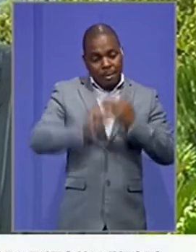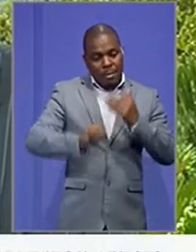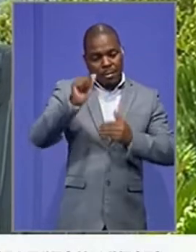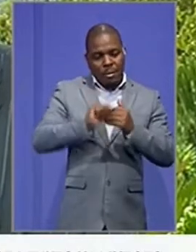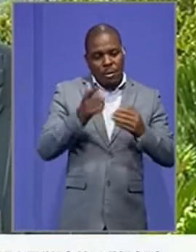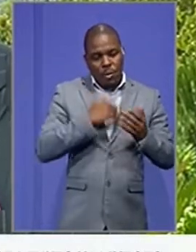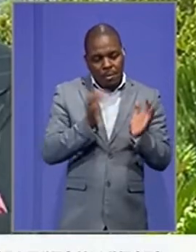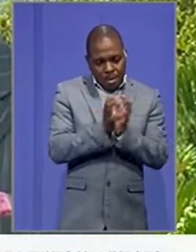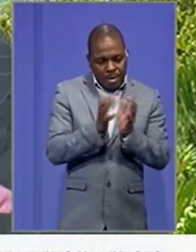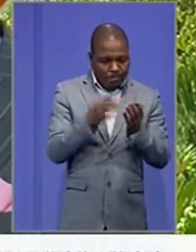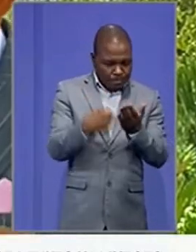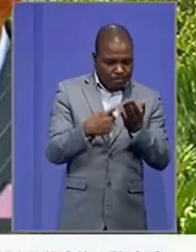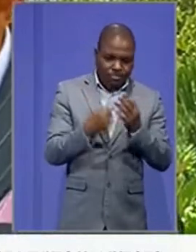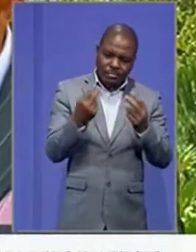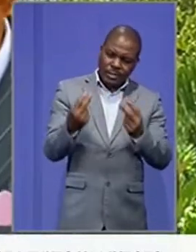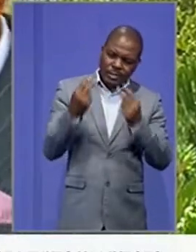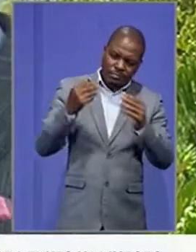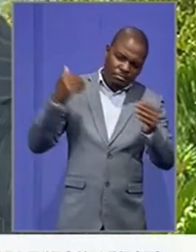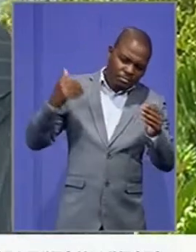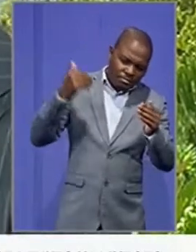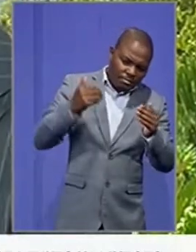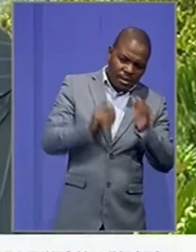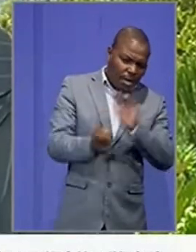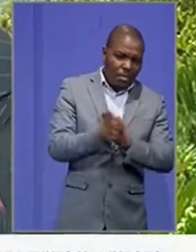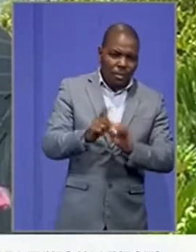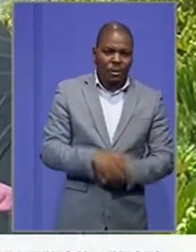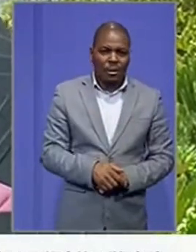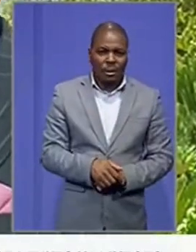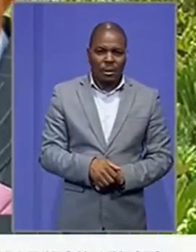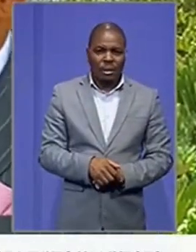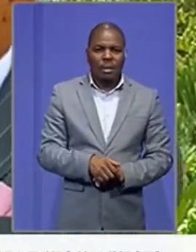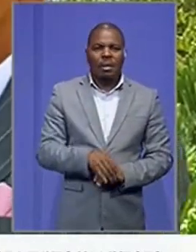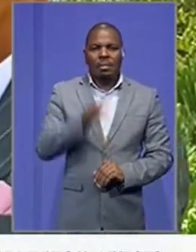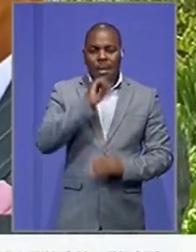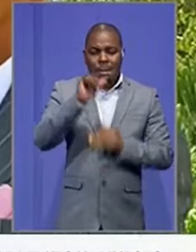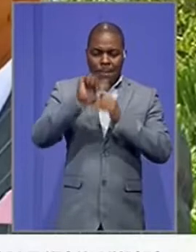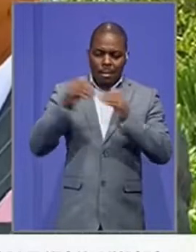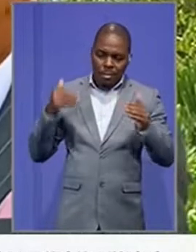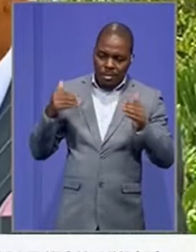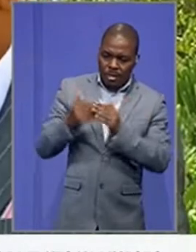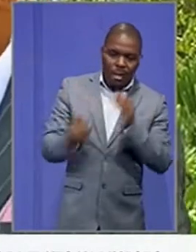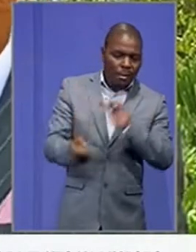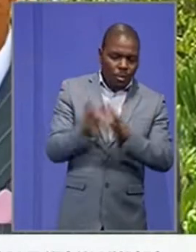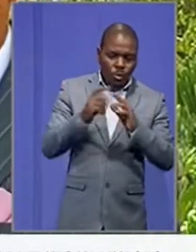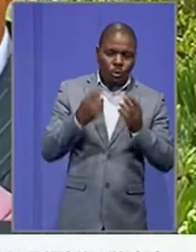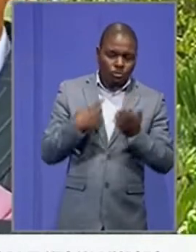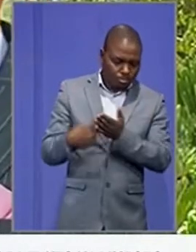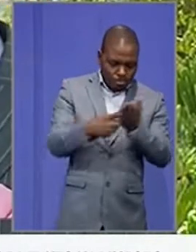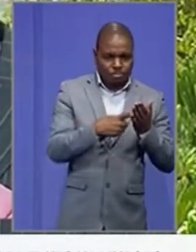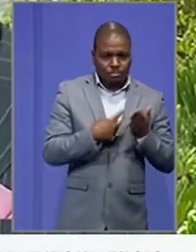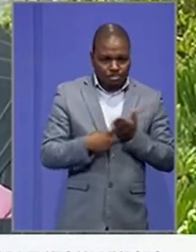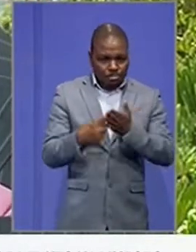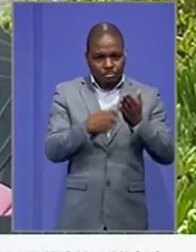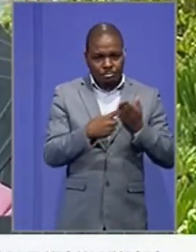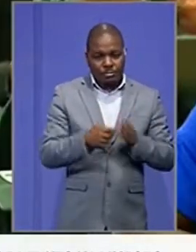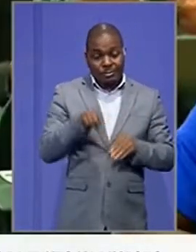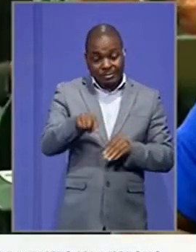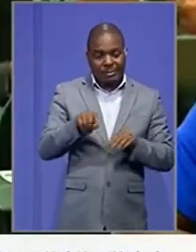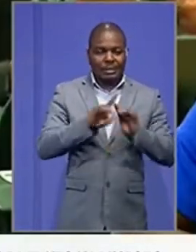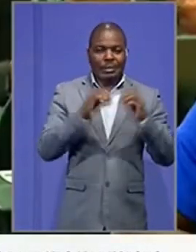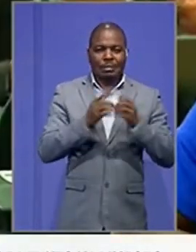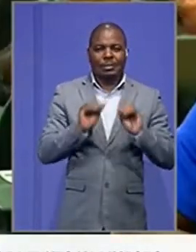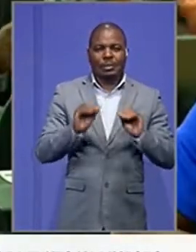happened. Yes, we take stock of what happened during the course of that month in that particular Department of Education.